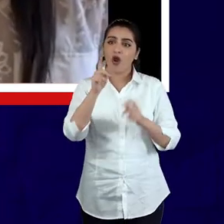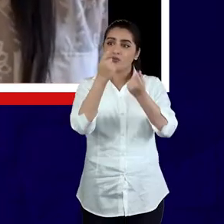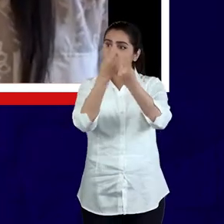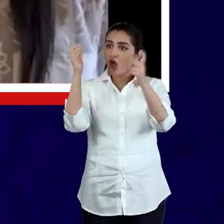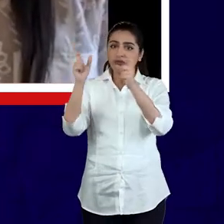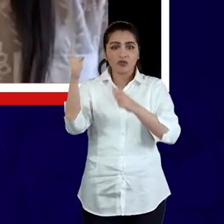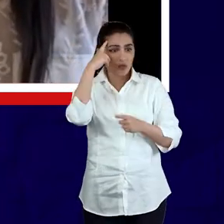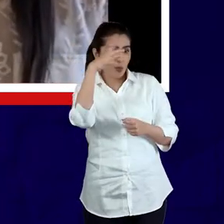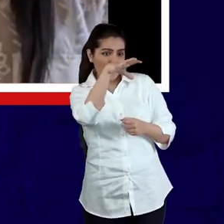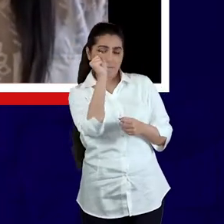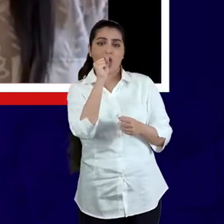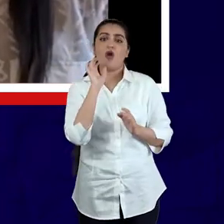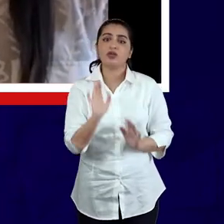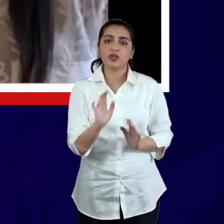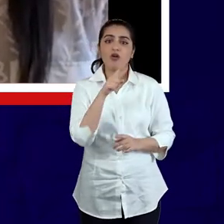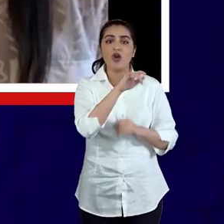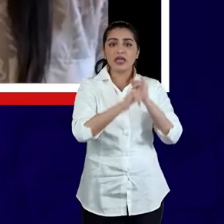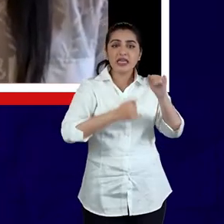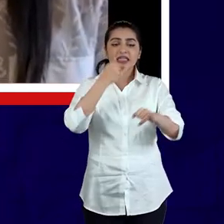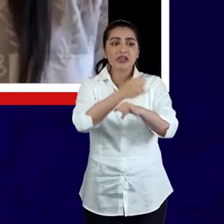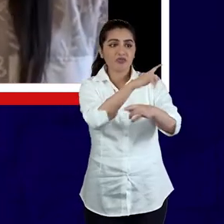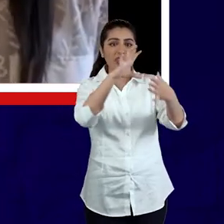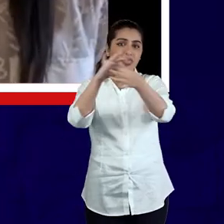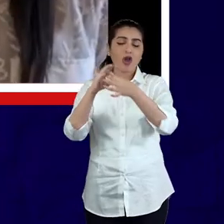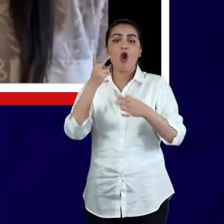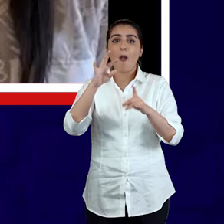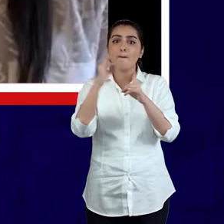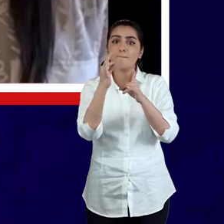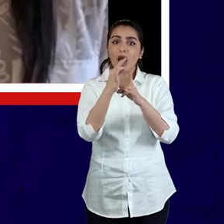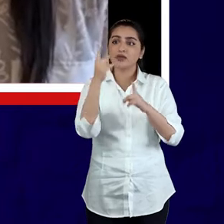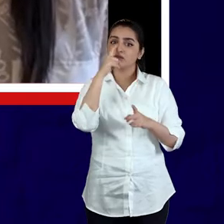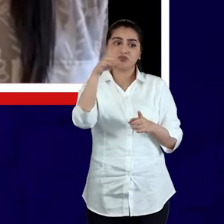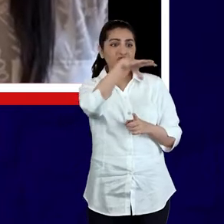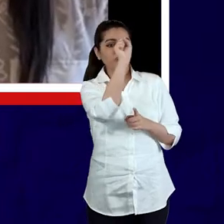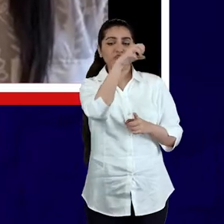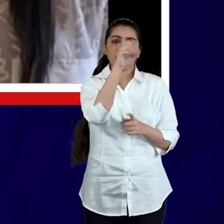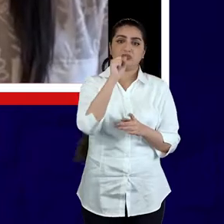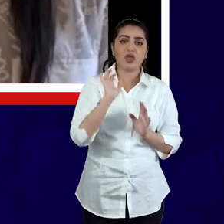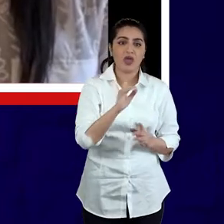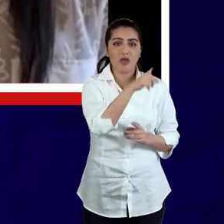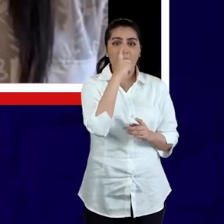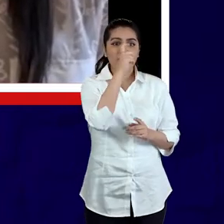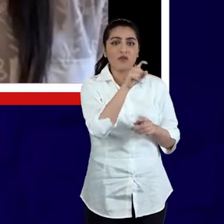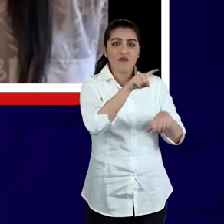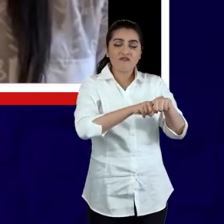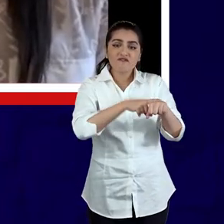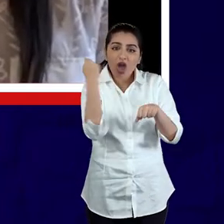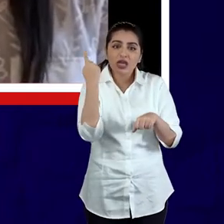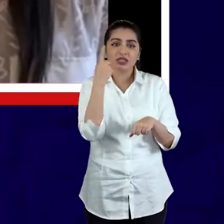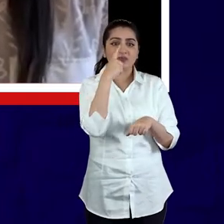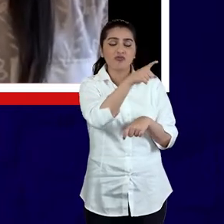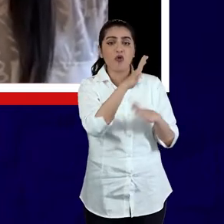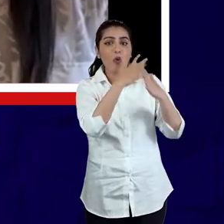people already know her within the international context, and especially in Pakistan, for being Pakistan's first and